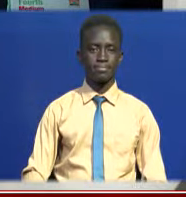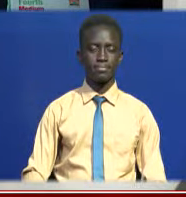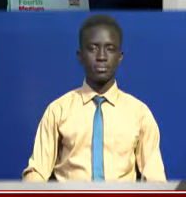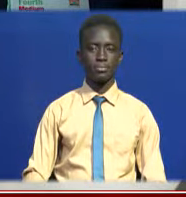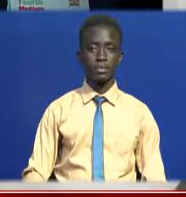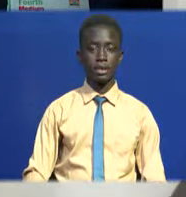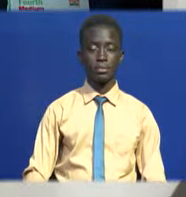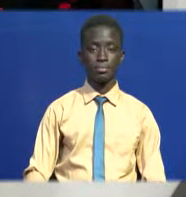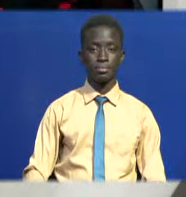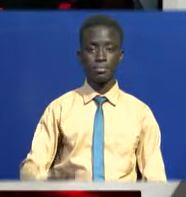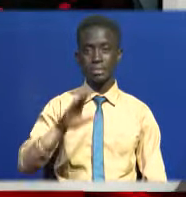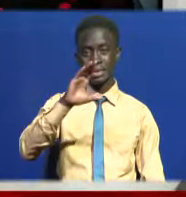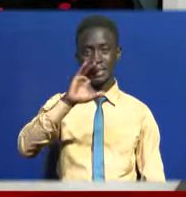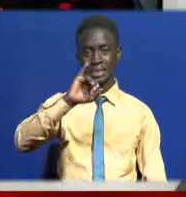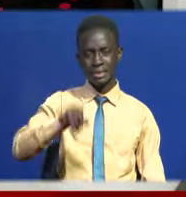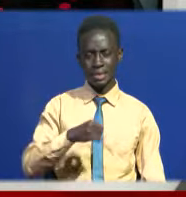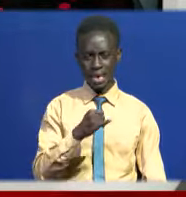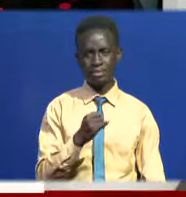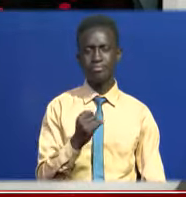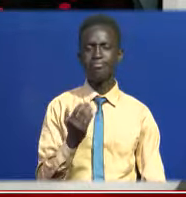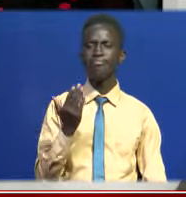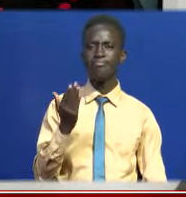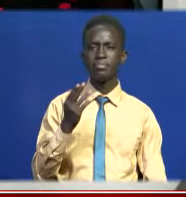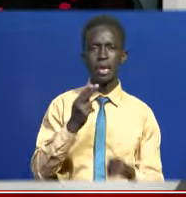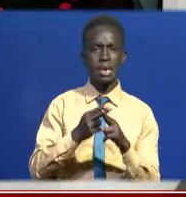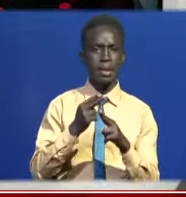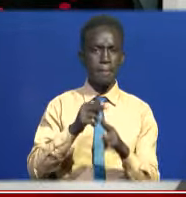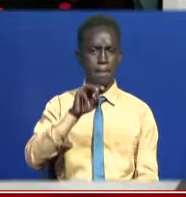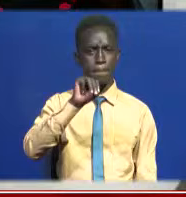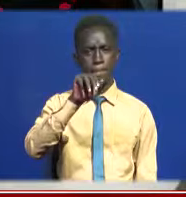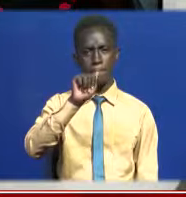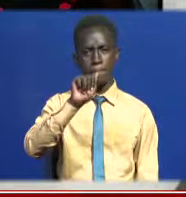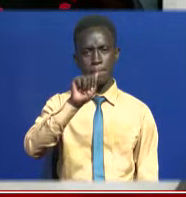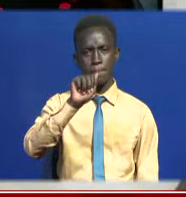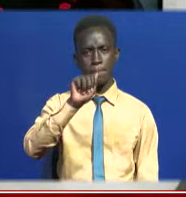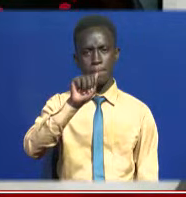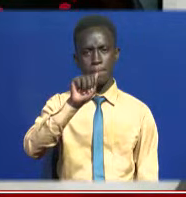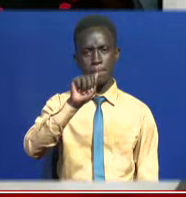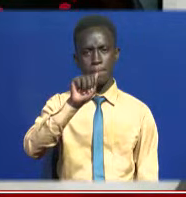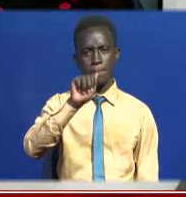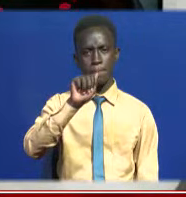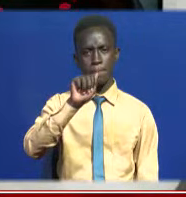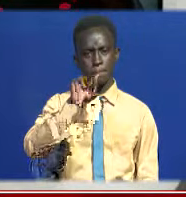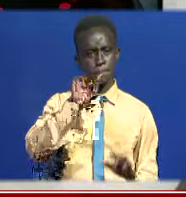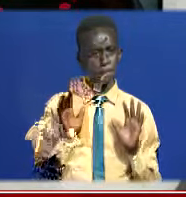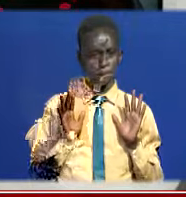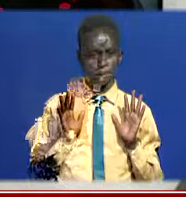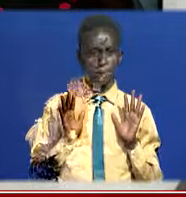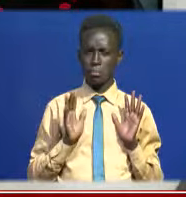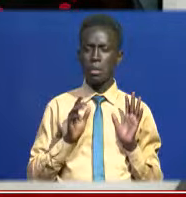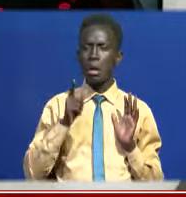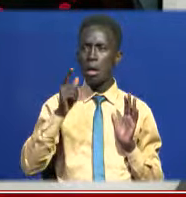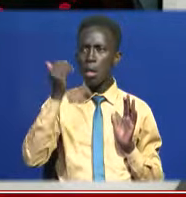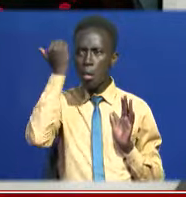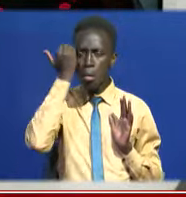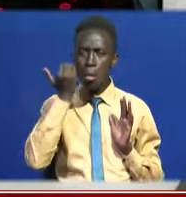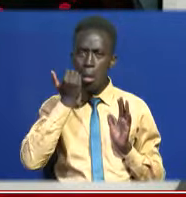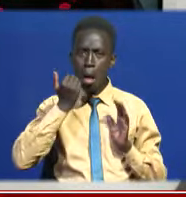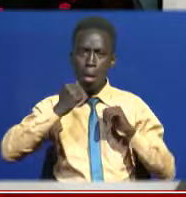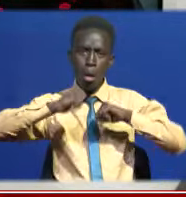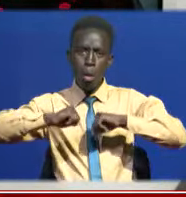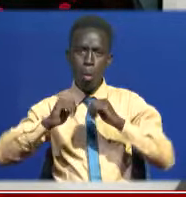Chief Justice Martha Koome has dismissed claims that the judiciary had the executive on